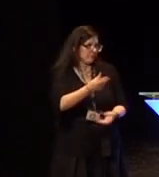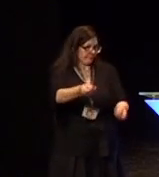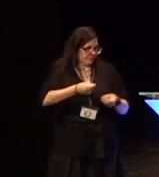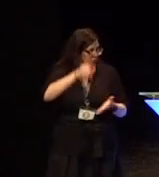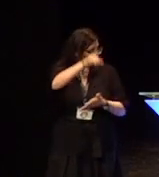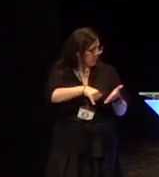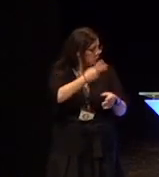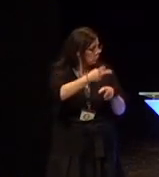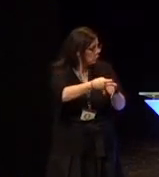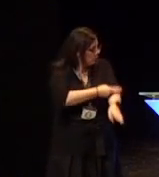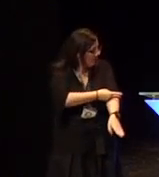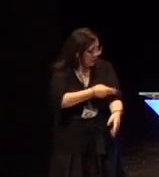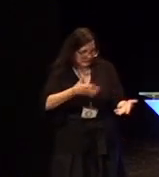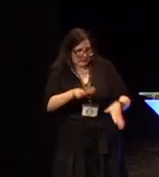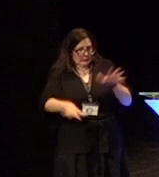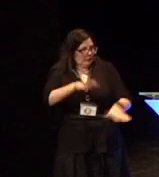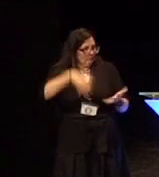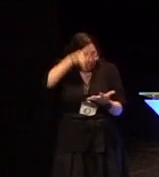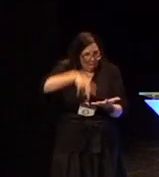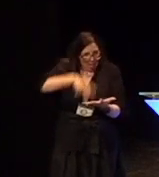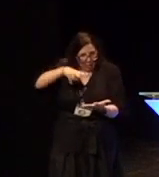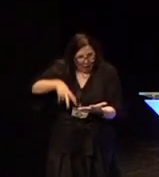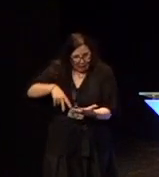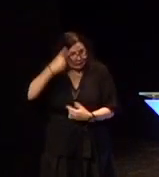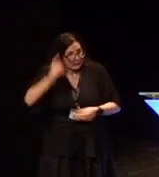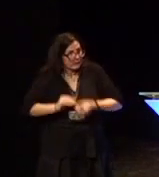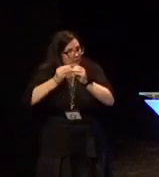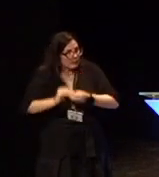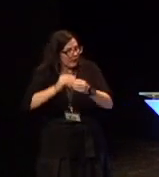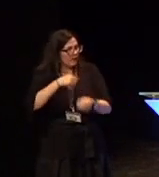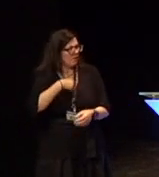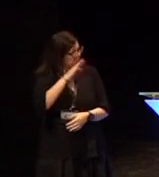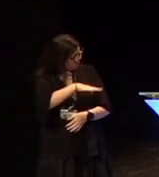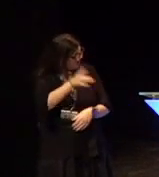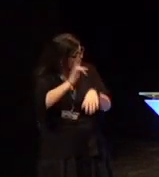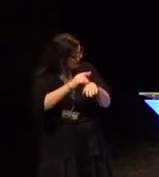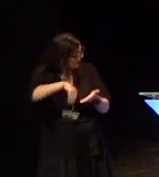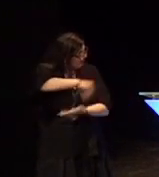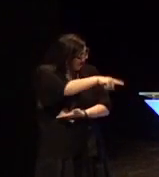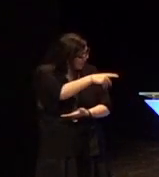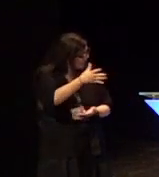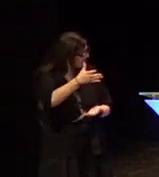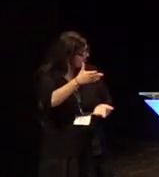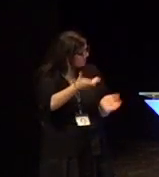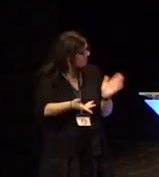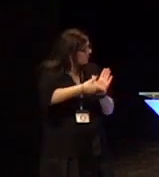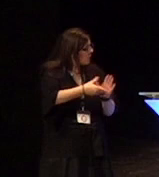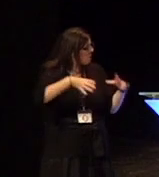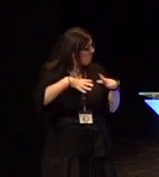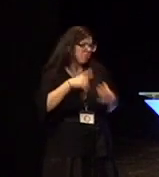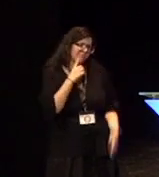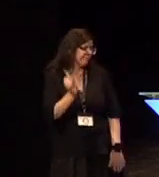and it can be a challenge as well. And also, sometimes interpreters only get the script 2 weeks before a show, so that they're doing their best,